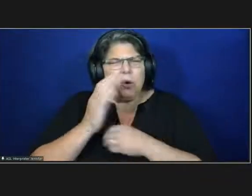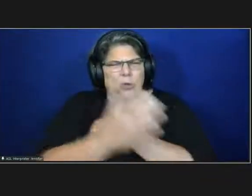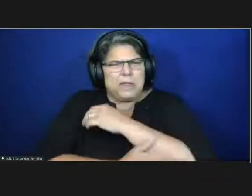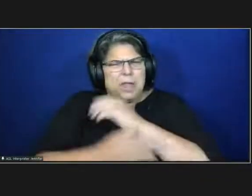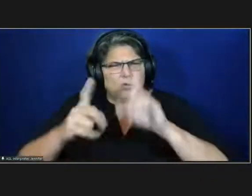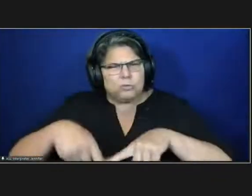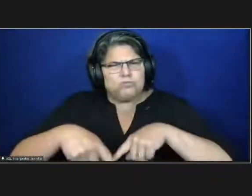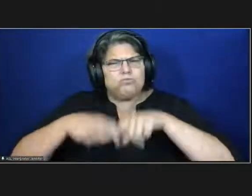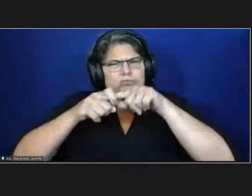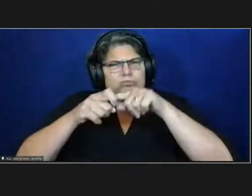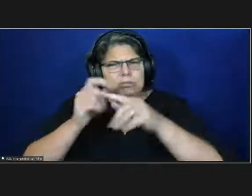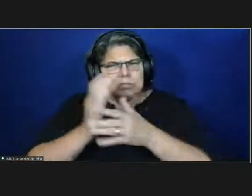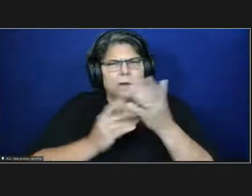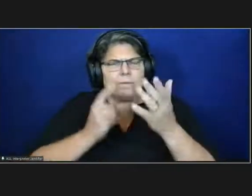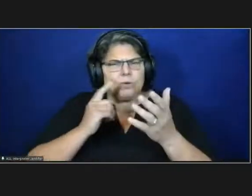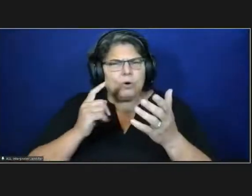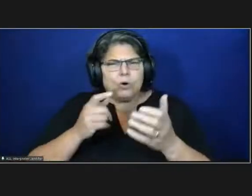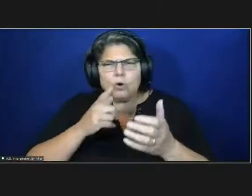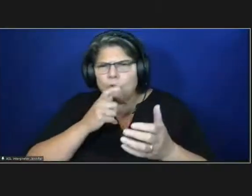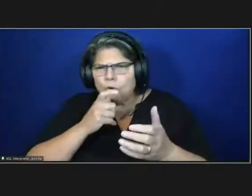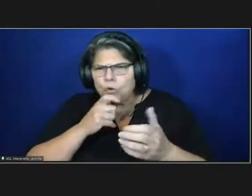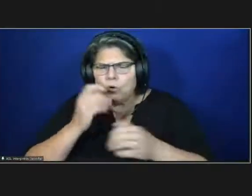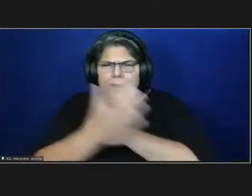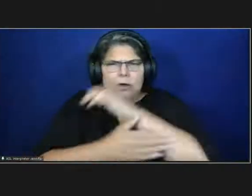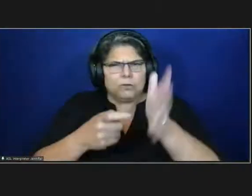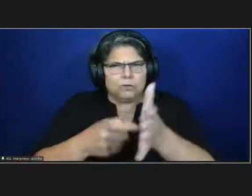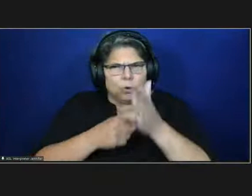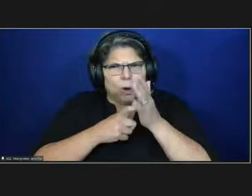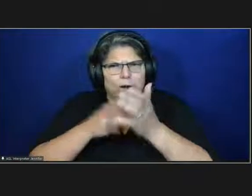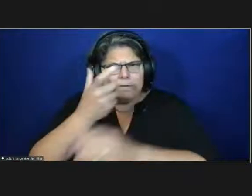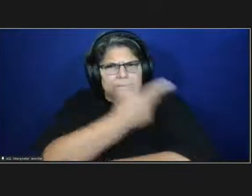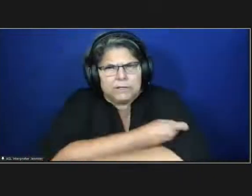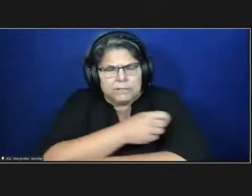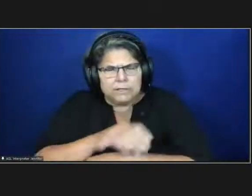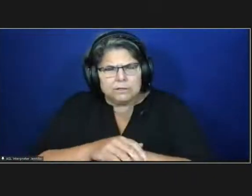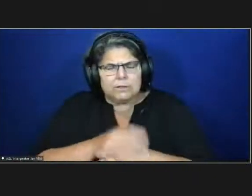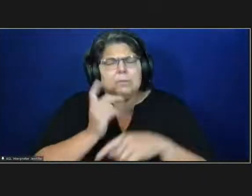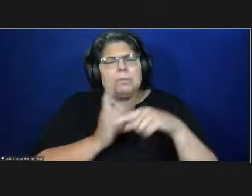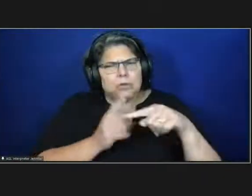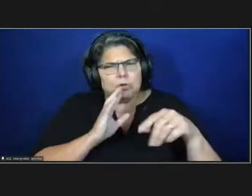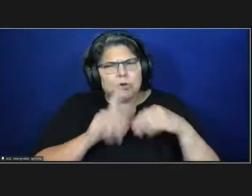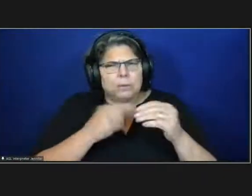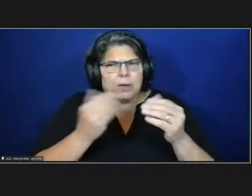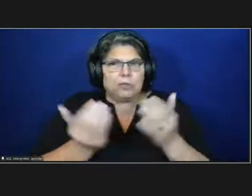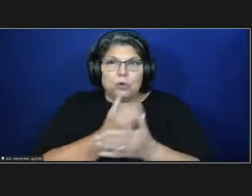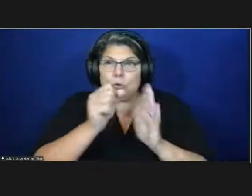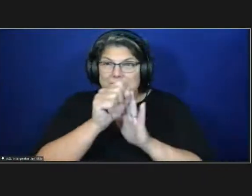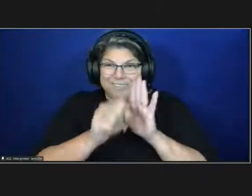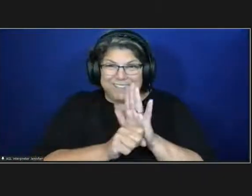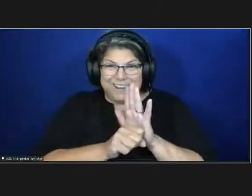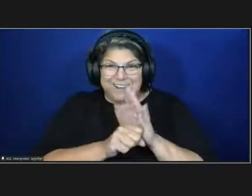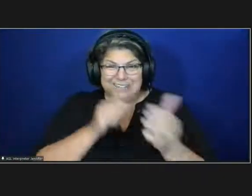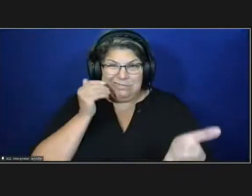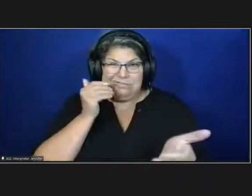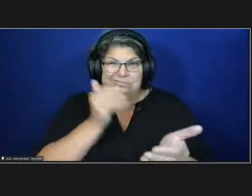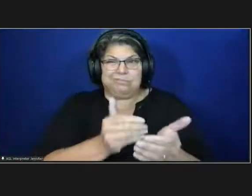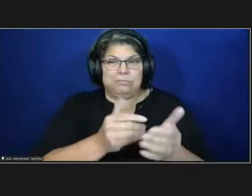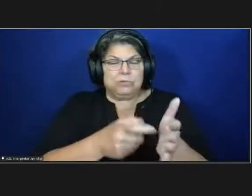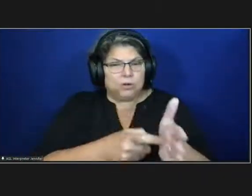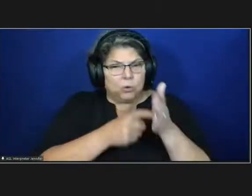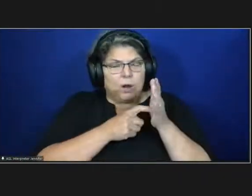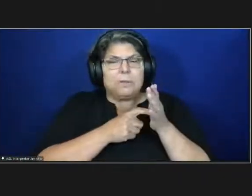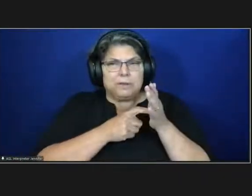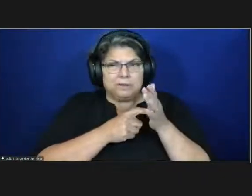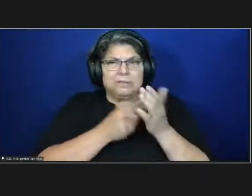county level. And so you also touched on sort of the new state upcoming requirements that might